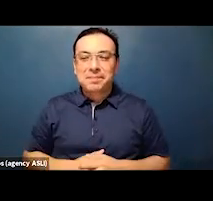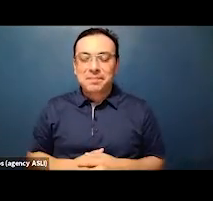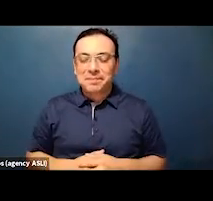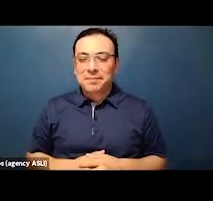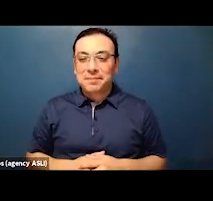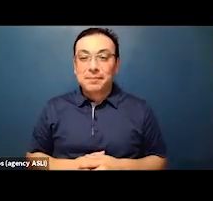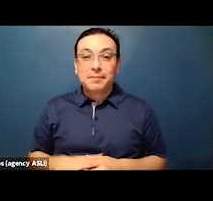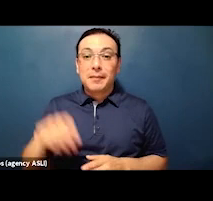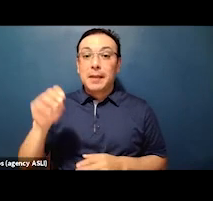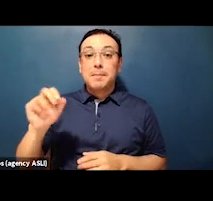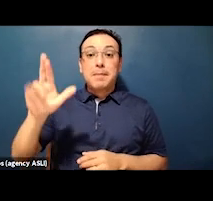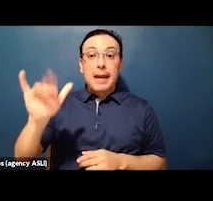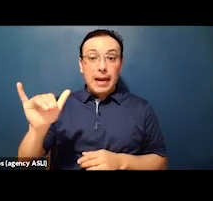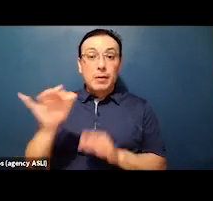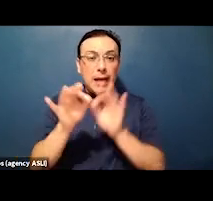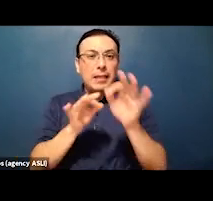the access check.